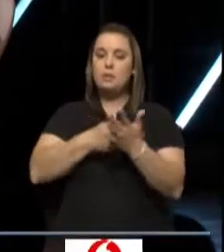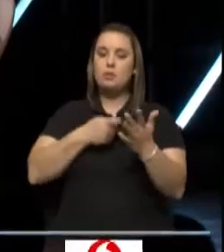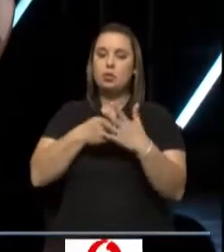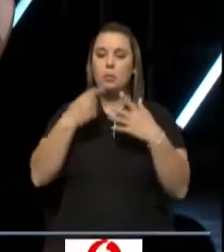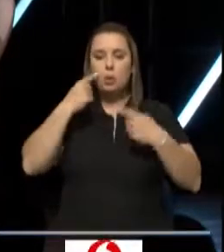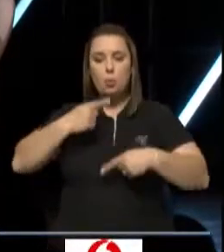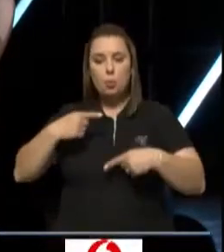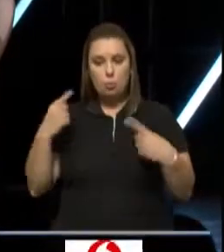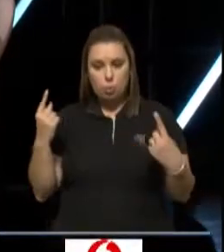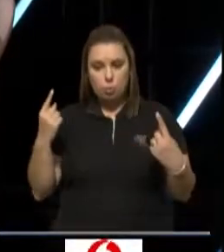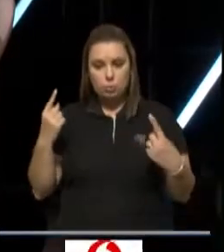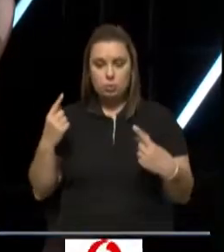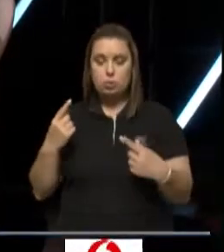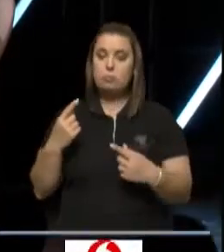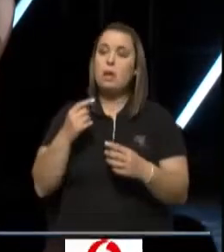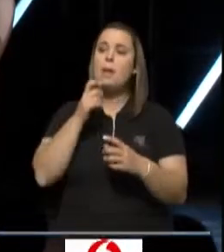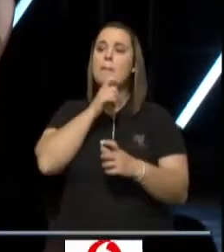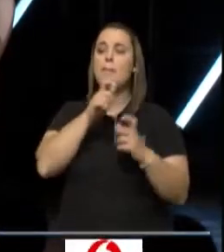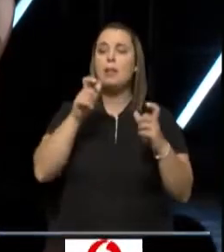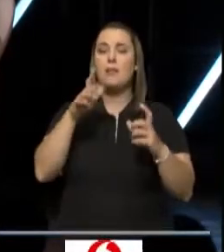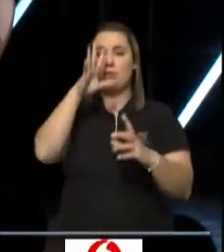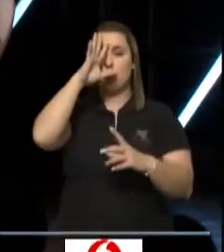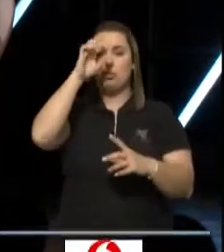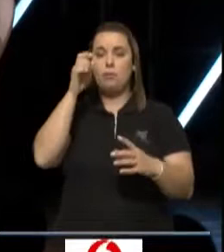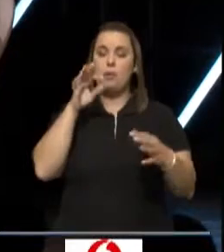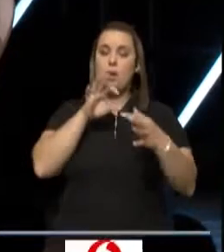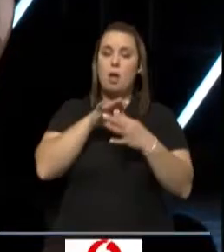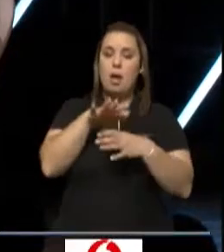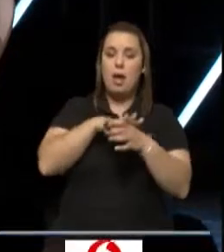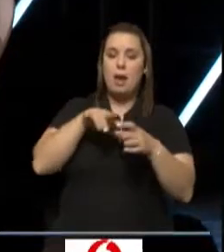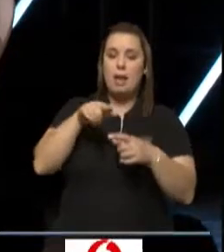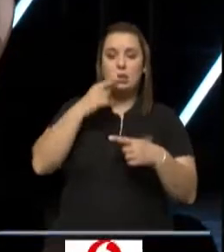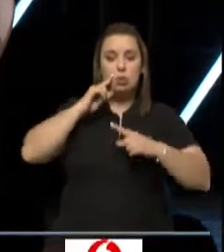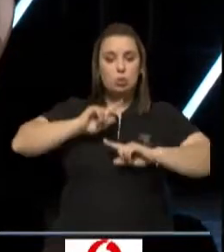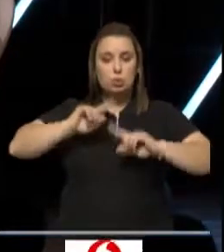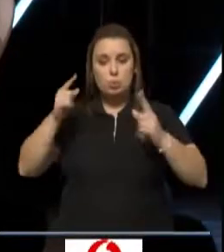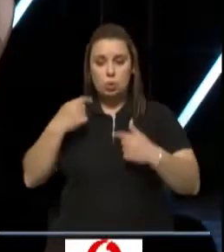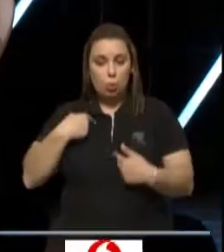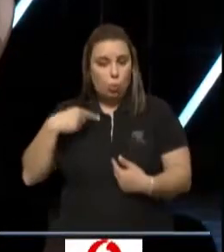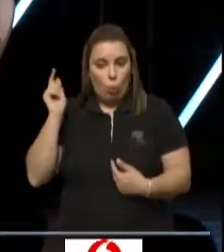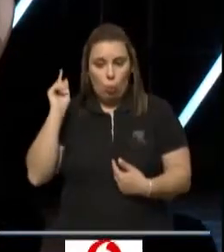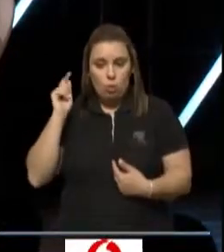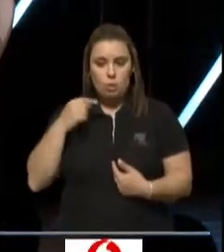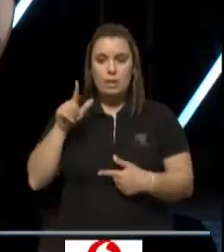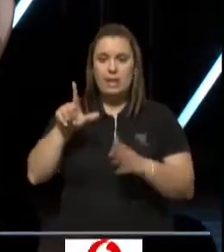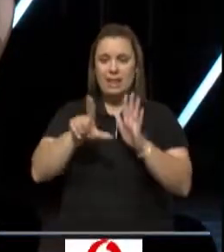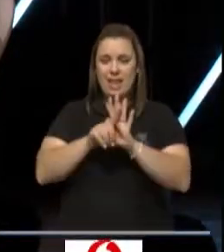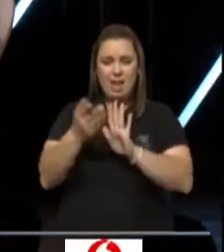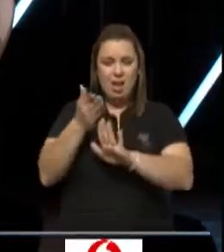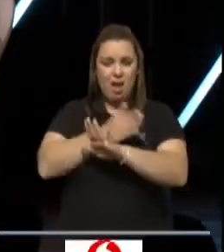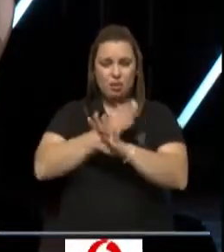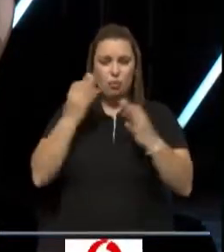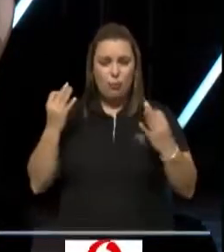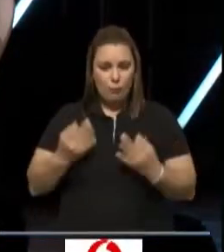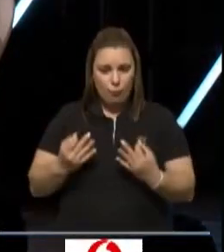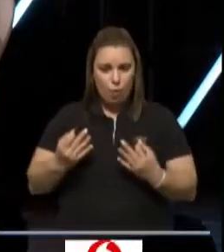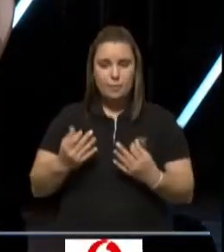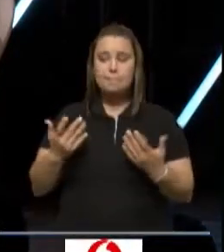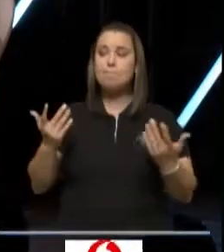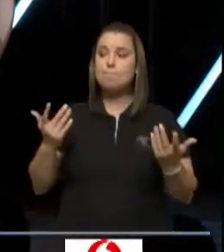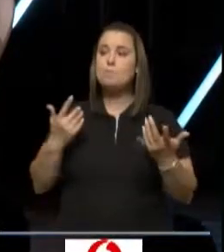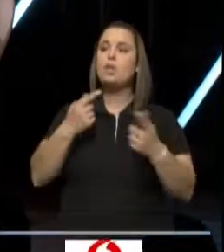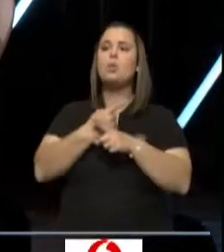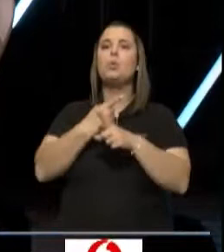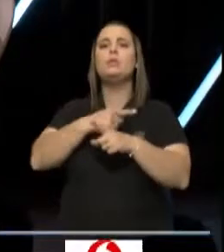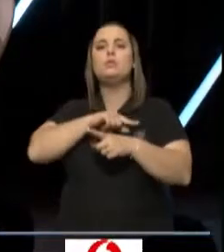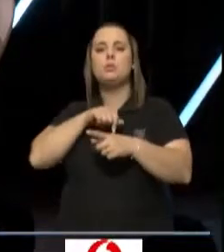be guaranteed by public investment. So the words by the minister are no surprise.